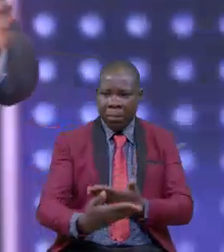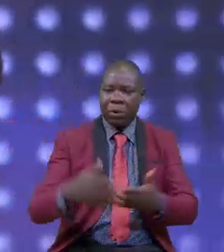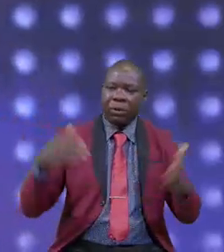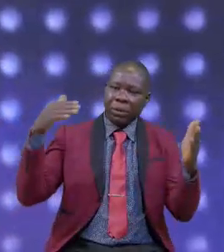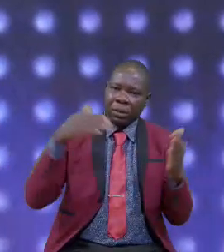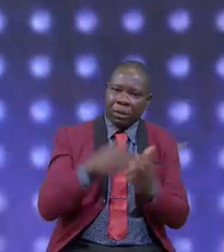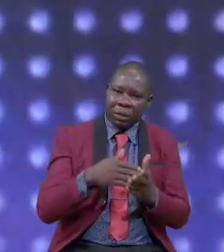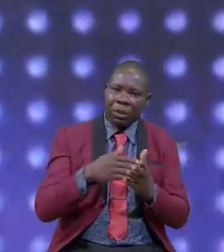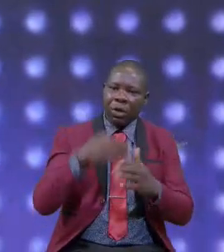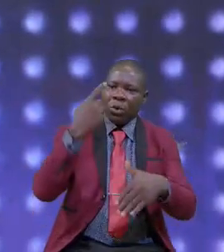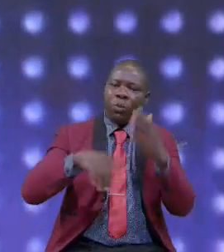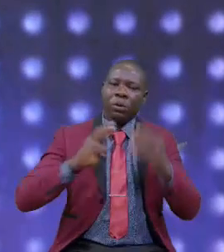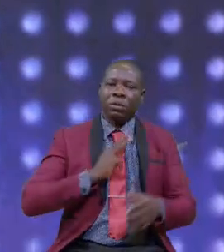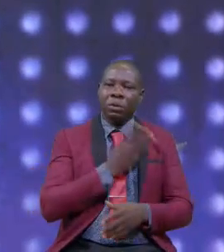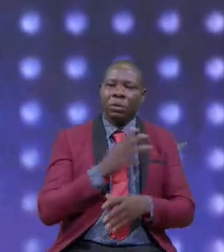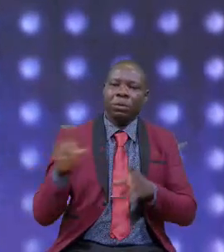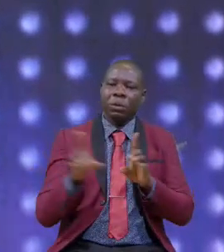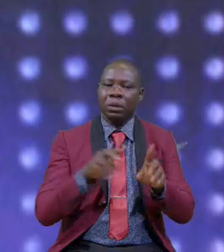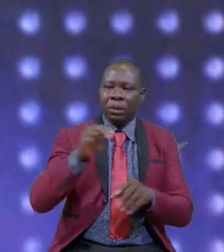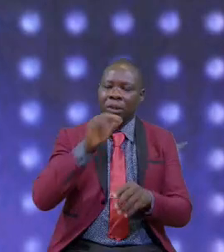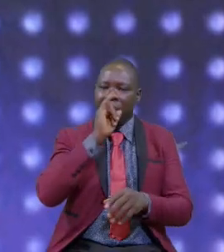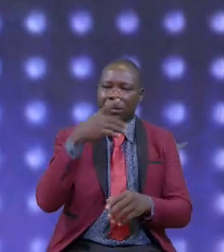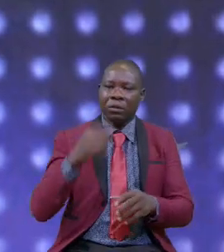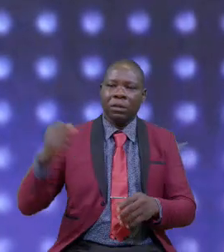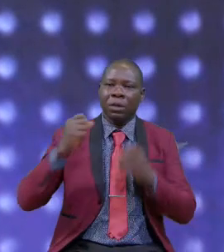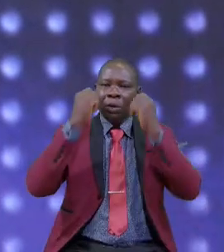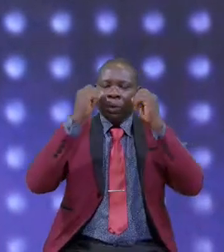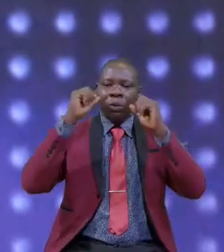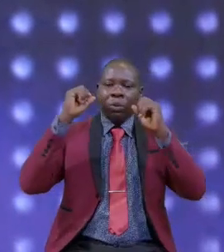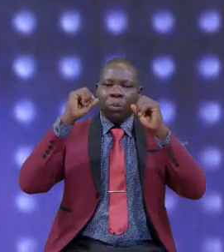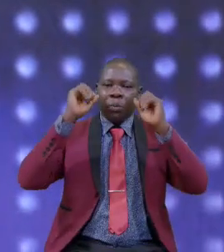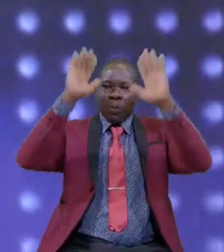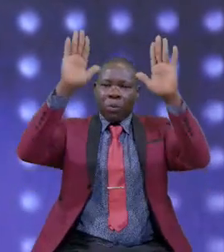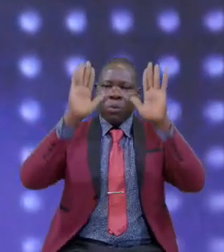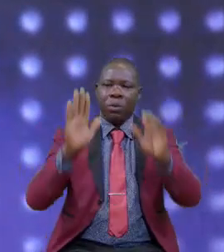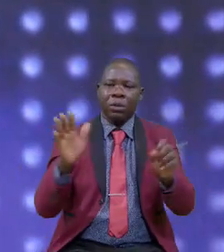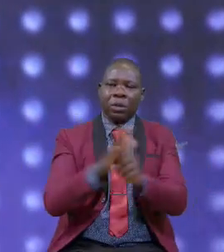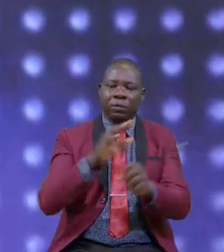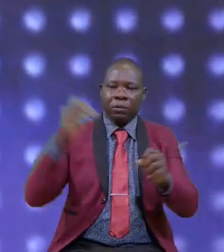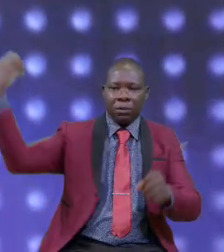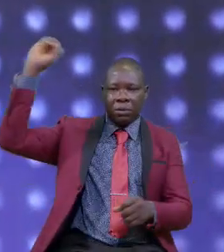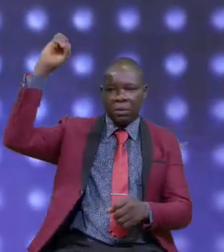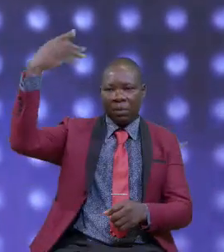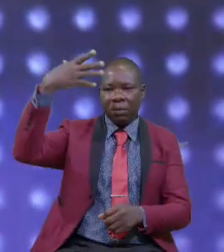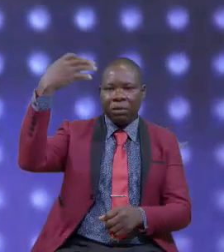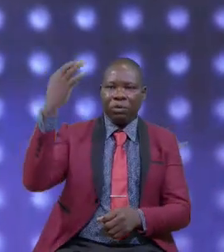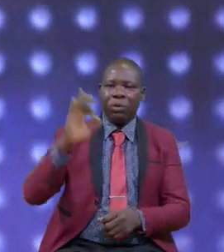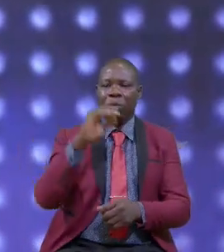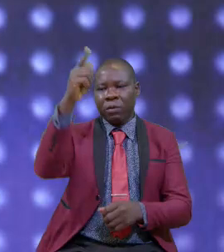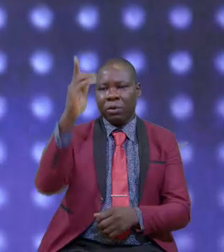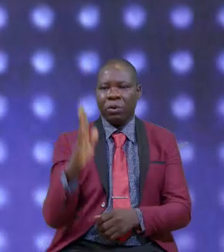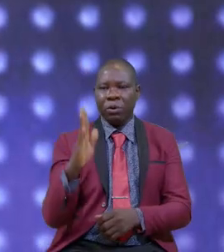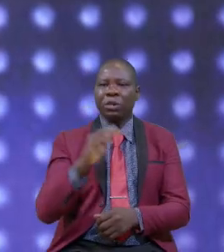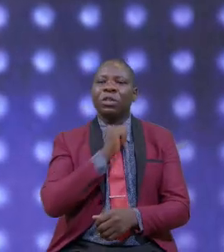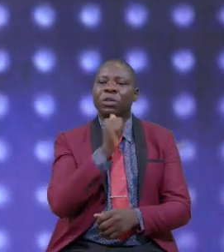amazing grace of God. As we're called into the ministry, it's not in our strength, it's not in our power, it is